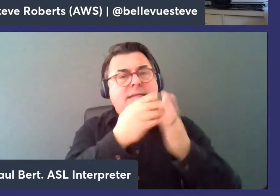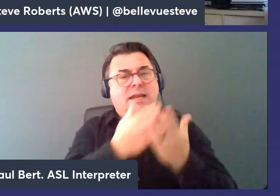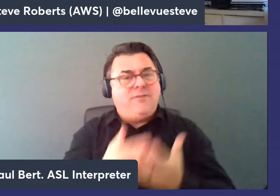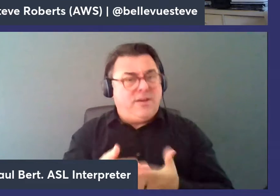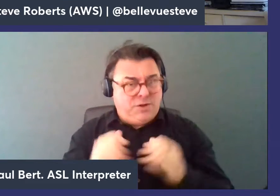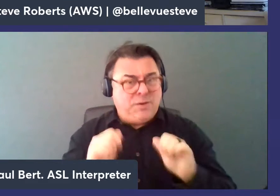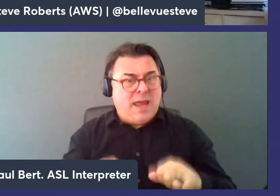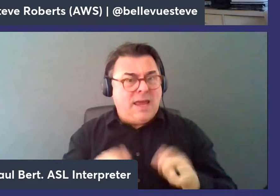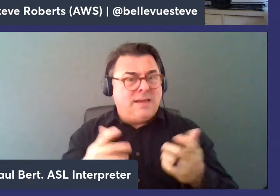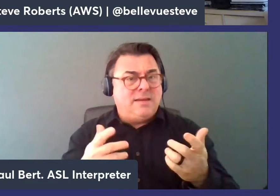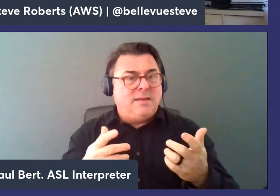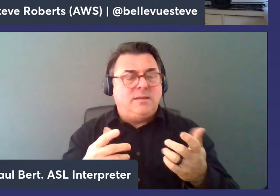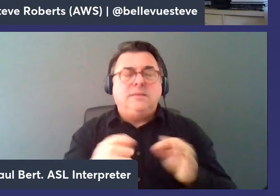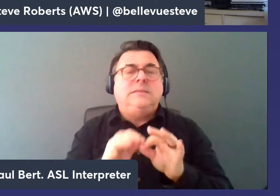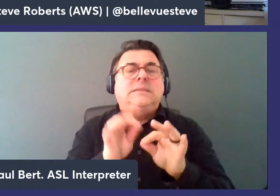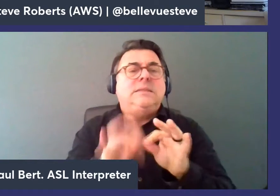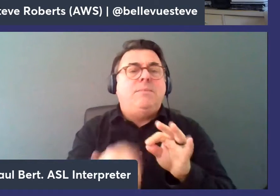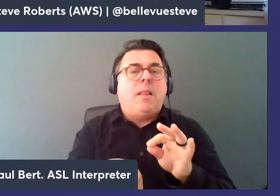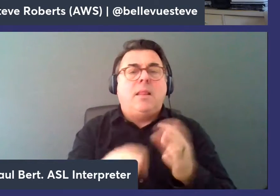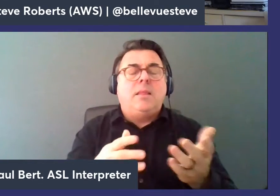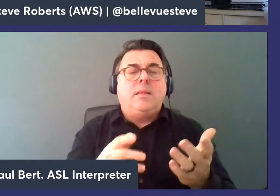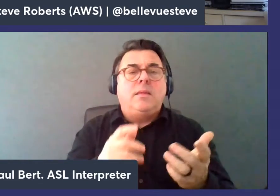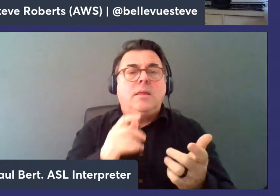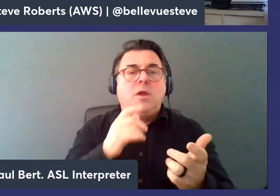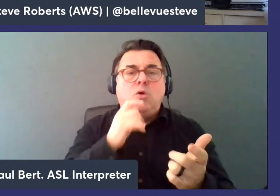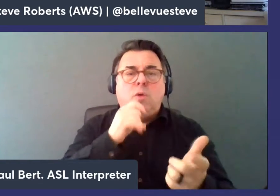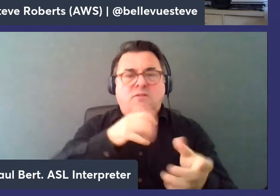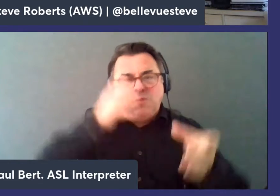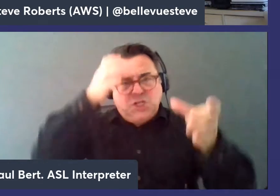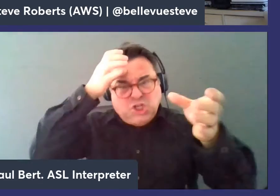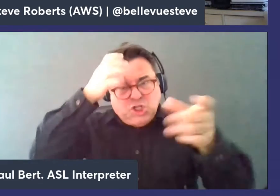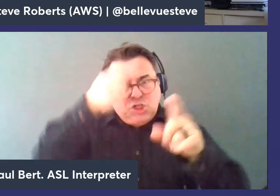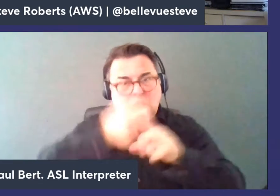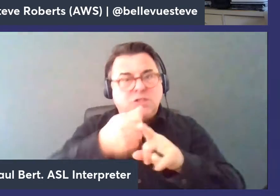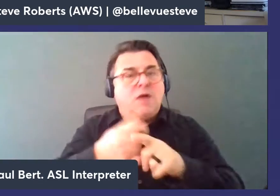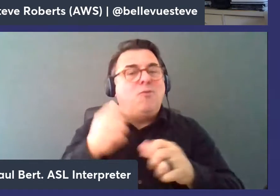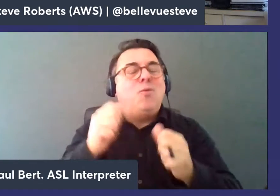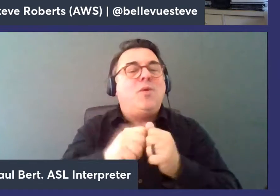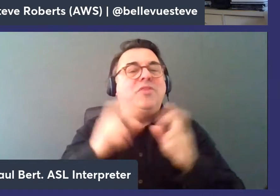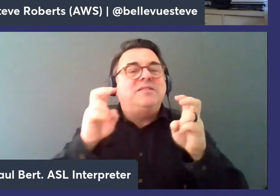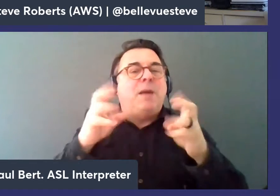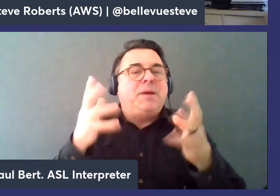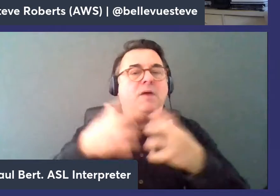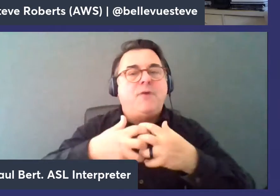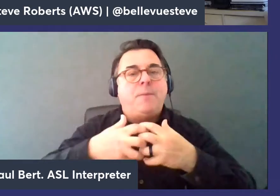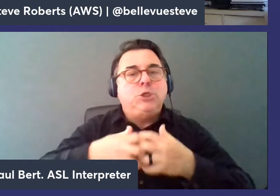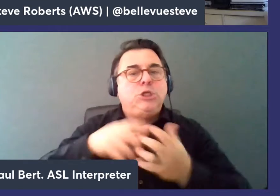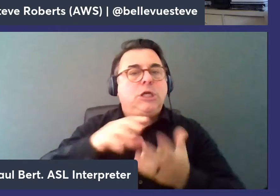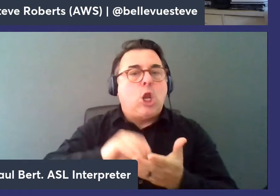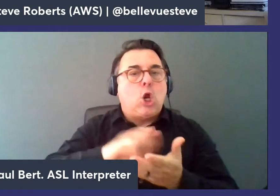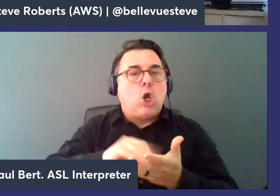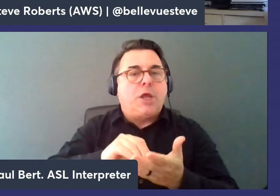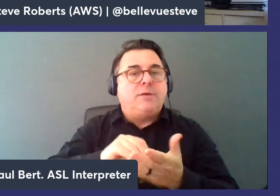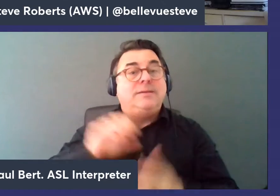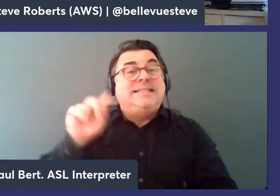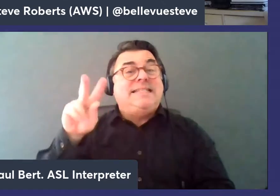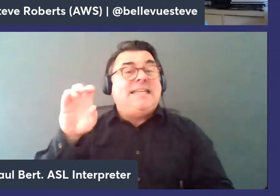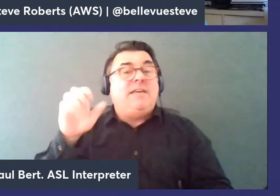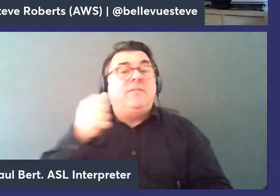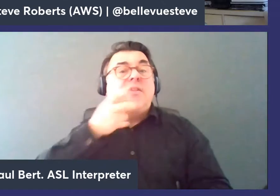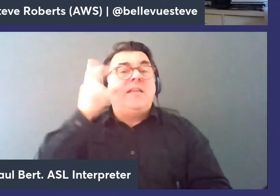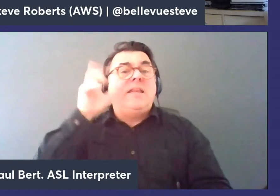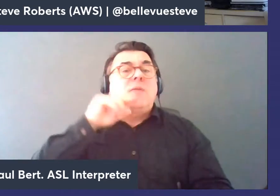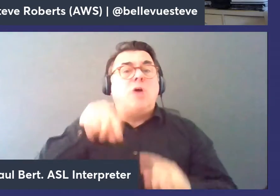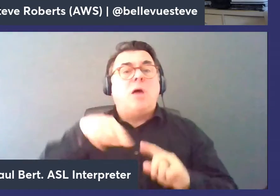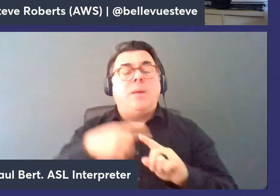verification quite simply without having to be an expert in machine learning. All right. So I know when we were talking again the other day, we were going through